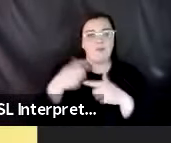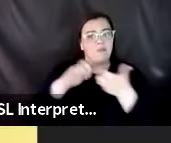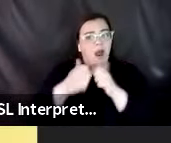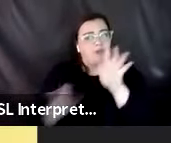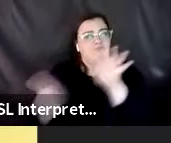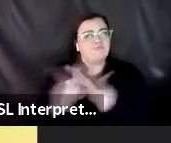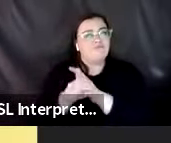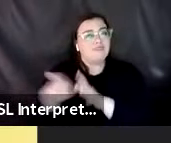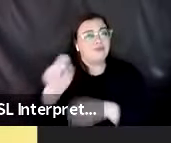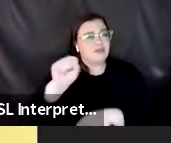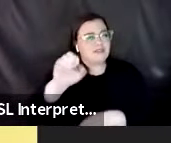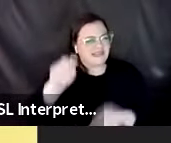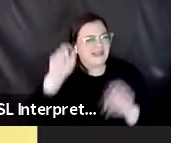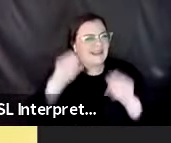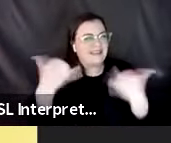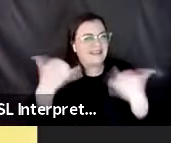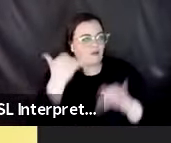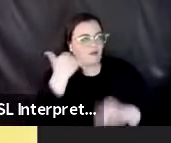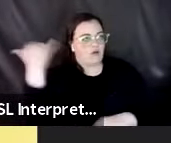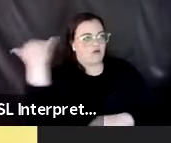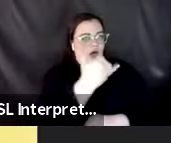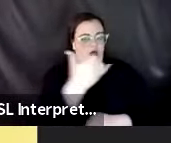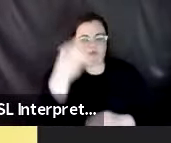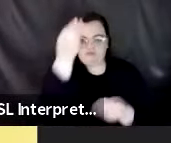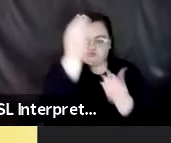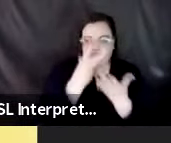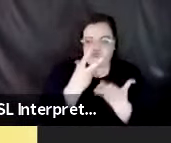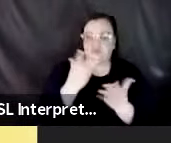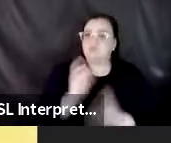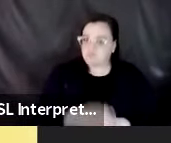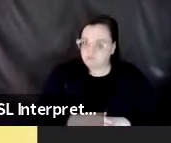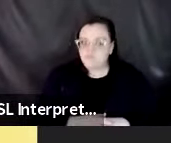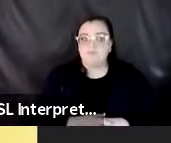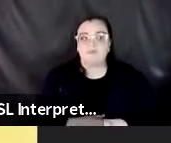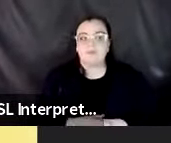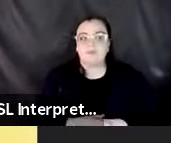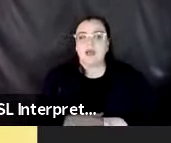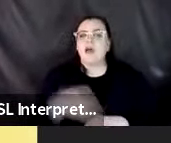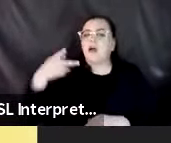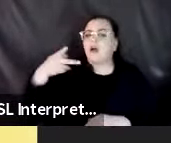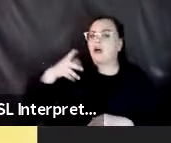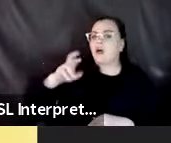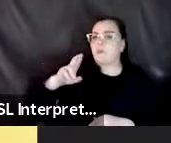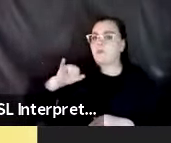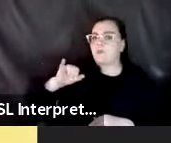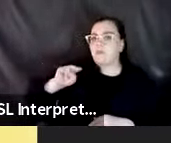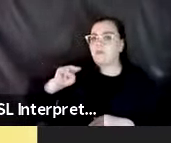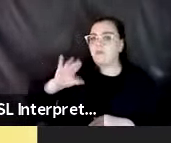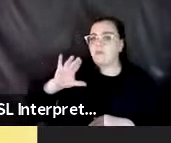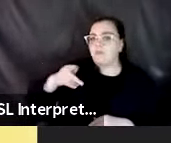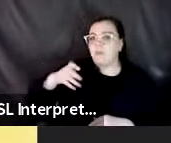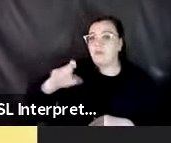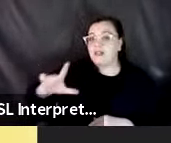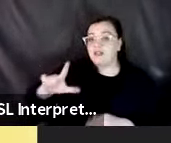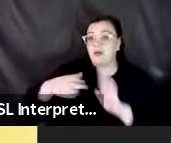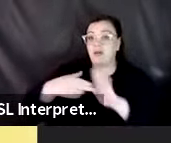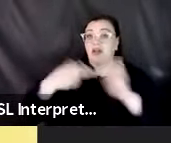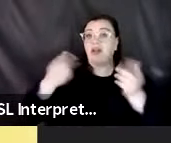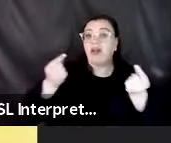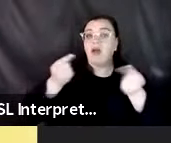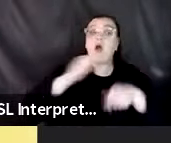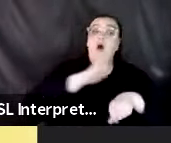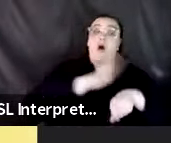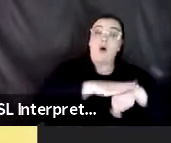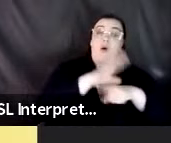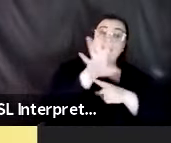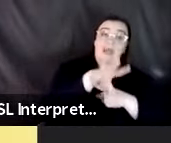What is a principal performer? Well, they're on-camera and off-camera performers. An on-camera performer, the day rate